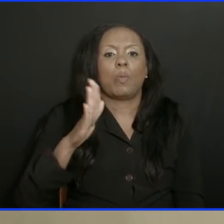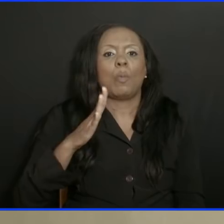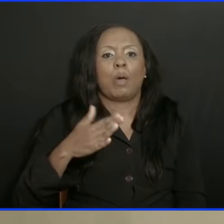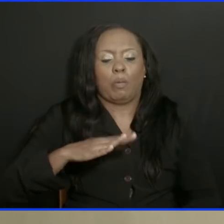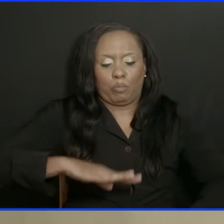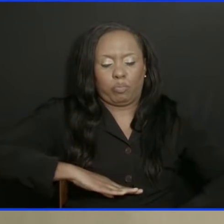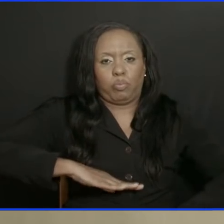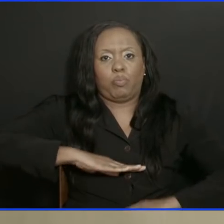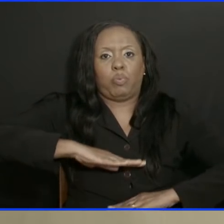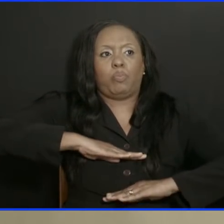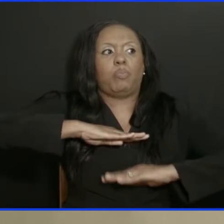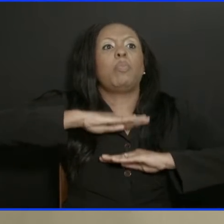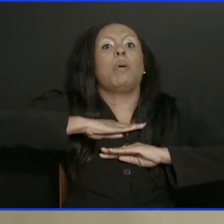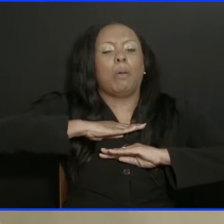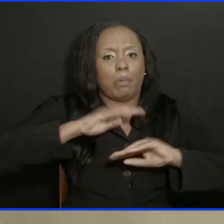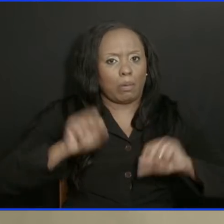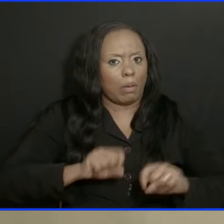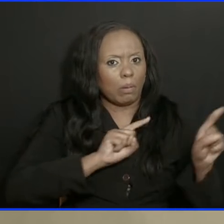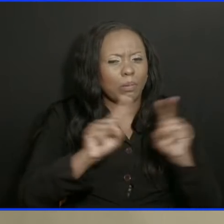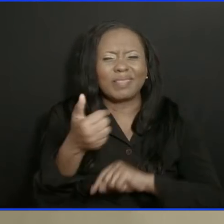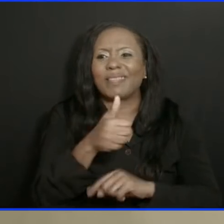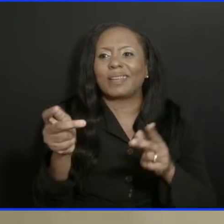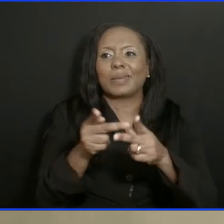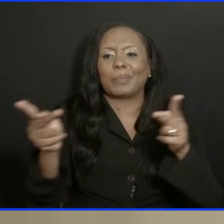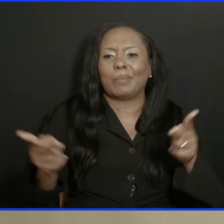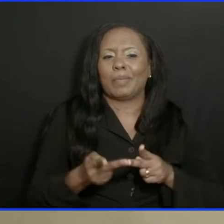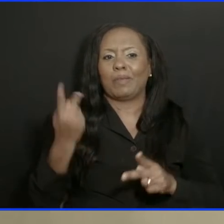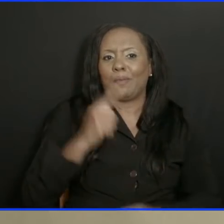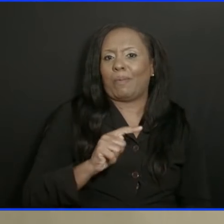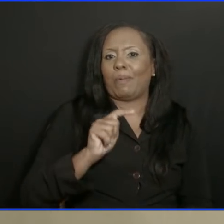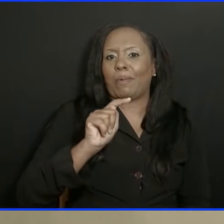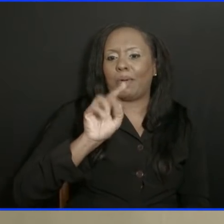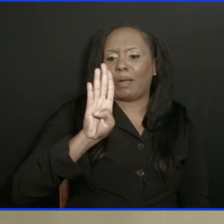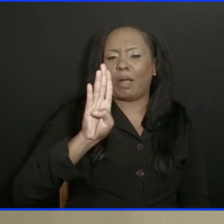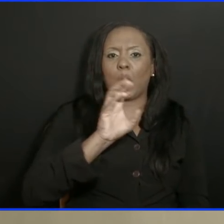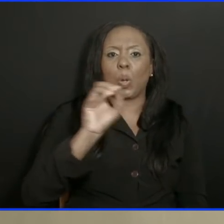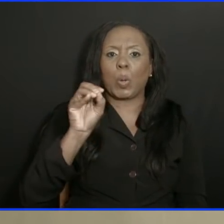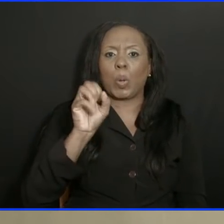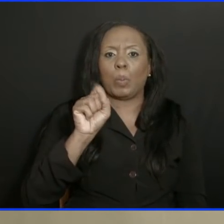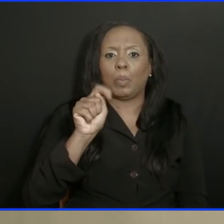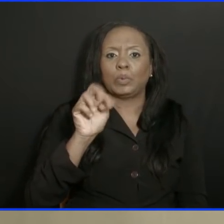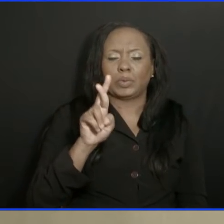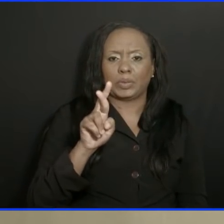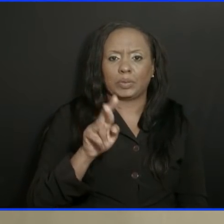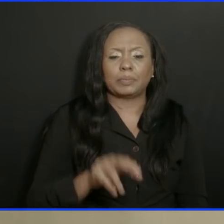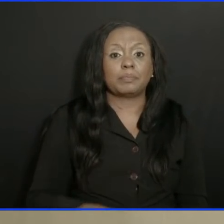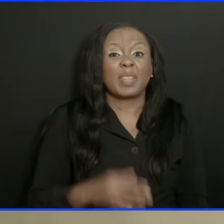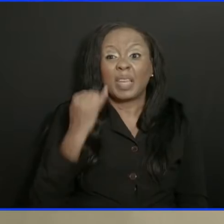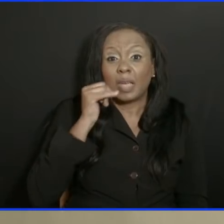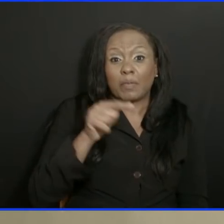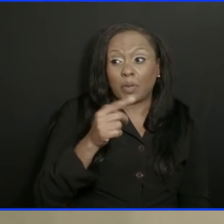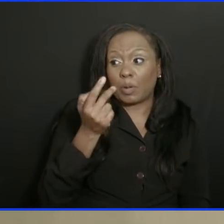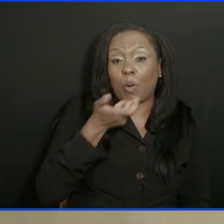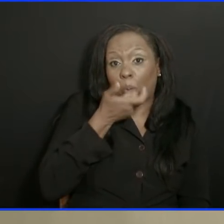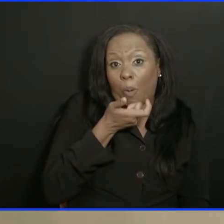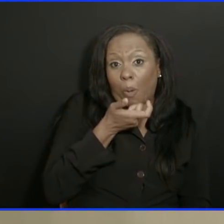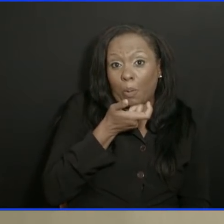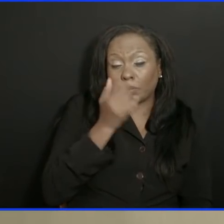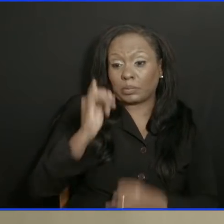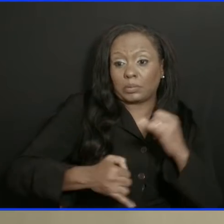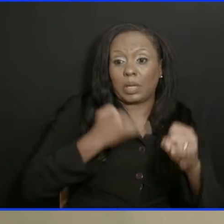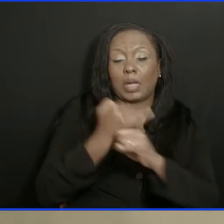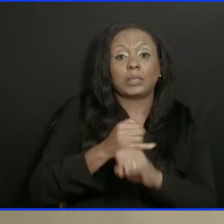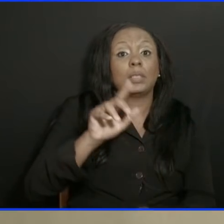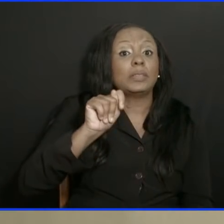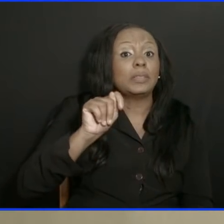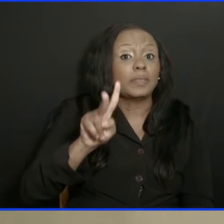booster doses at any site. If you are watching international news media, you would also see that there's a question mark